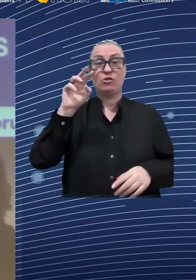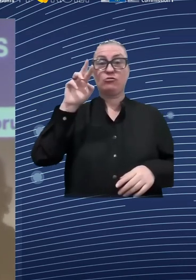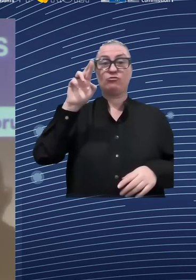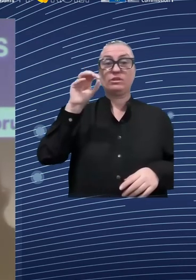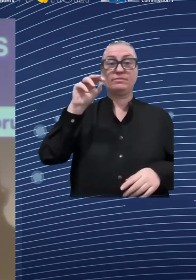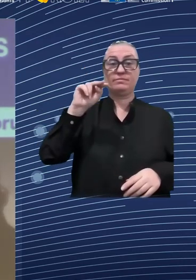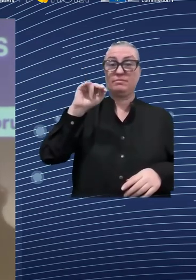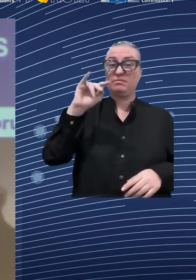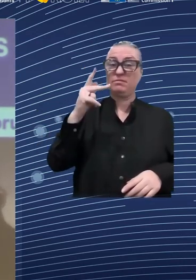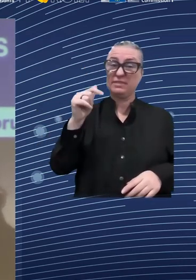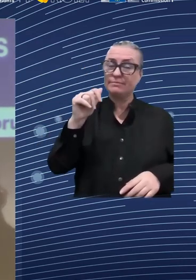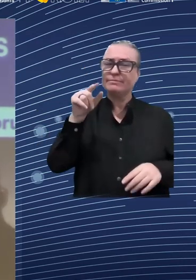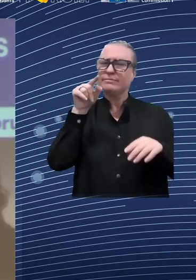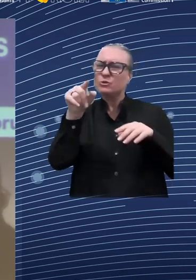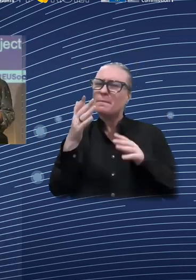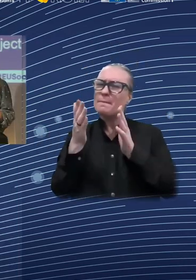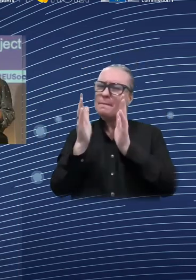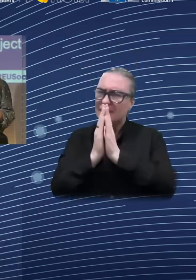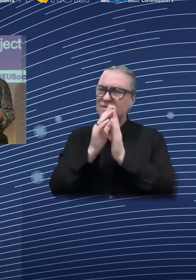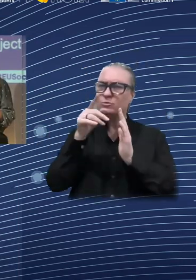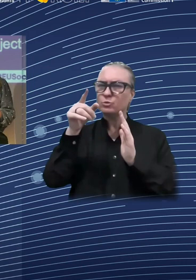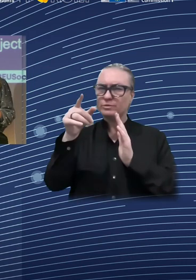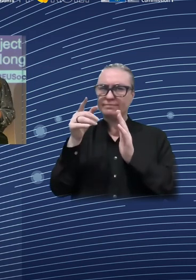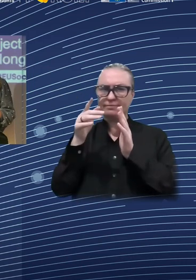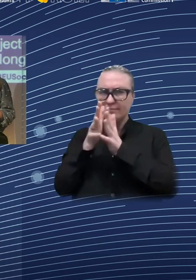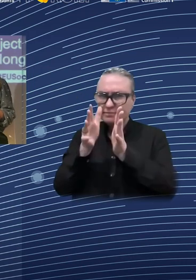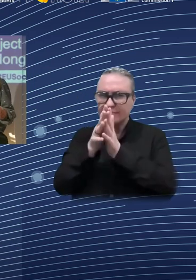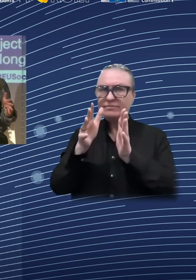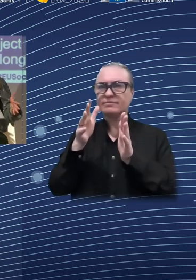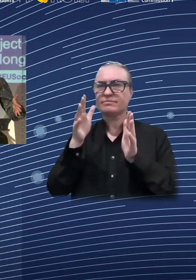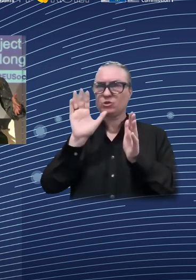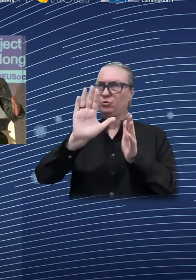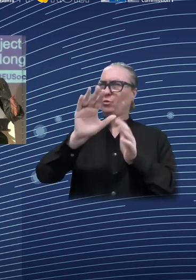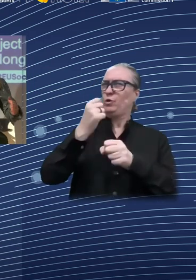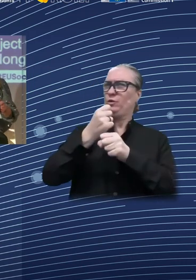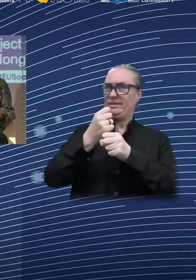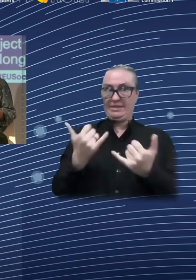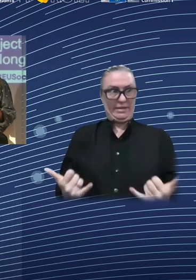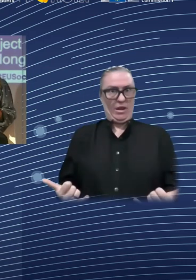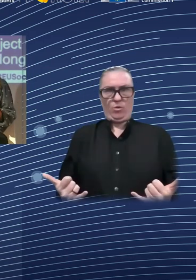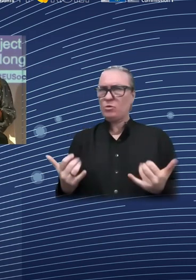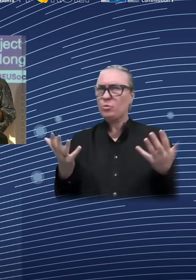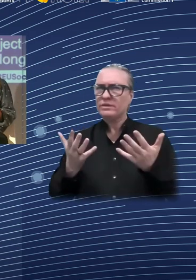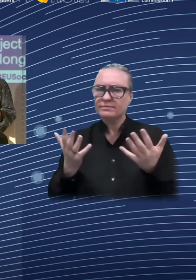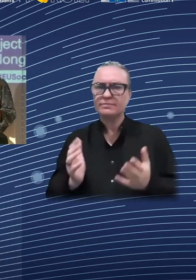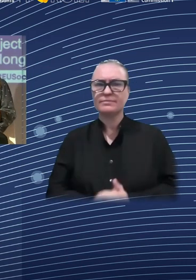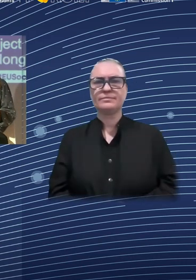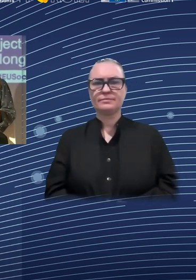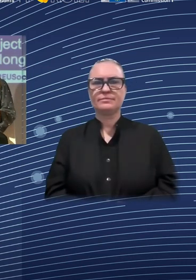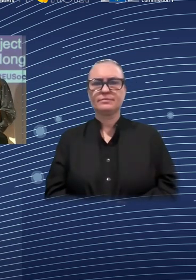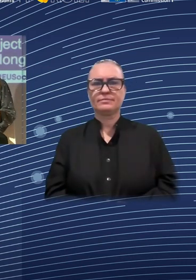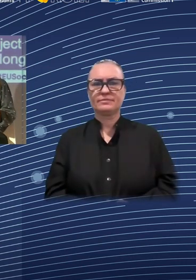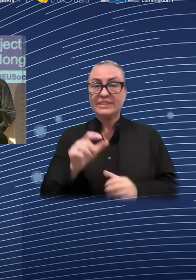we were a 6-long-year project. And within this first period of